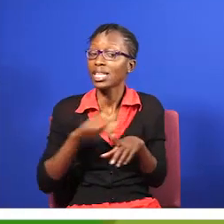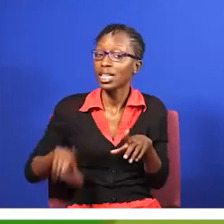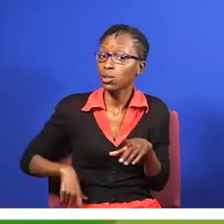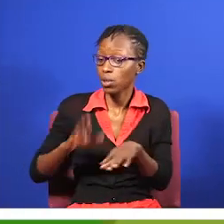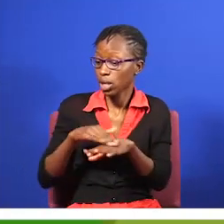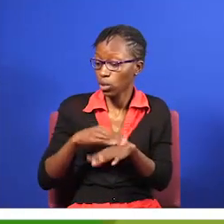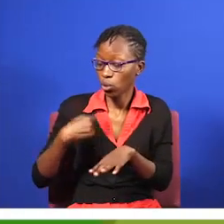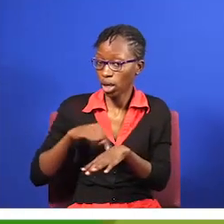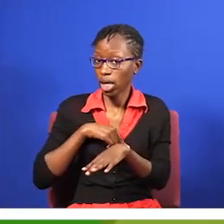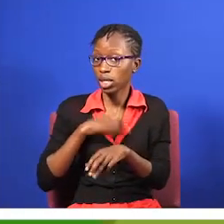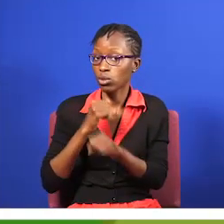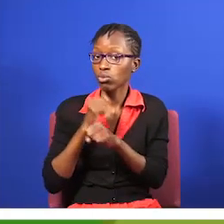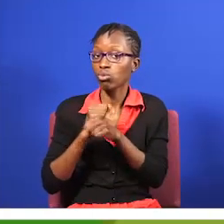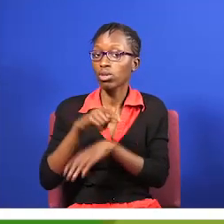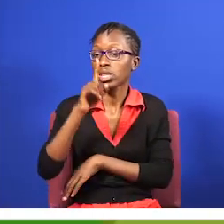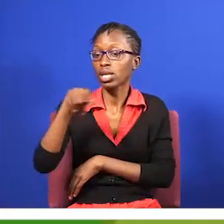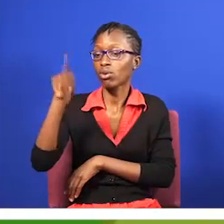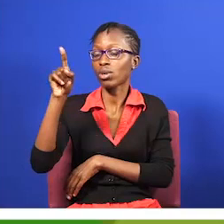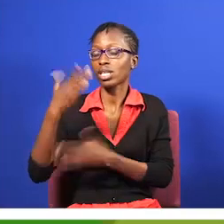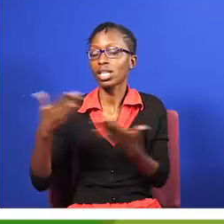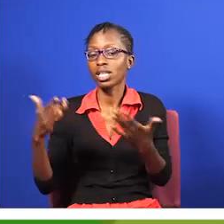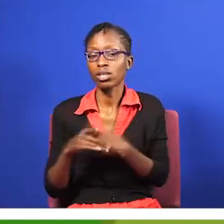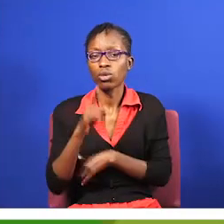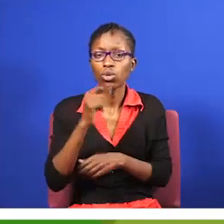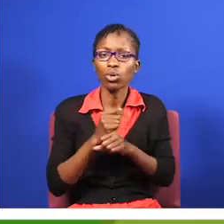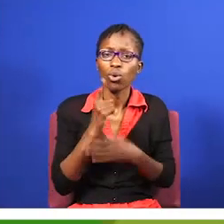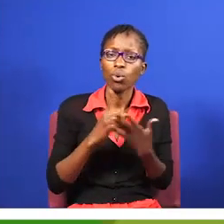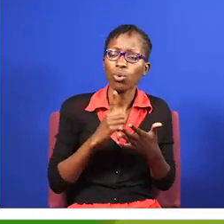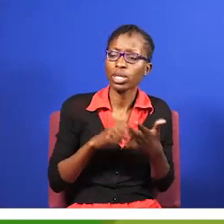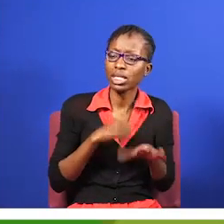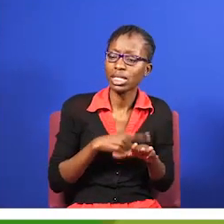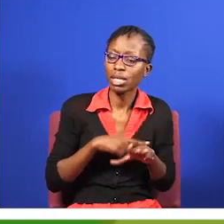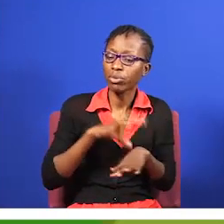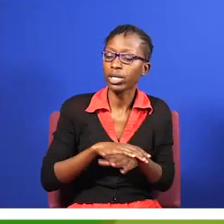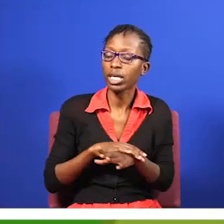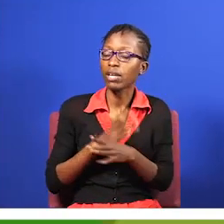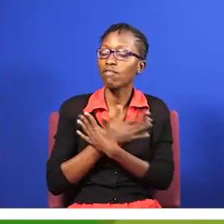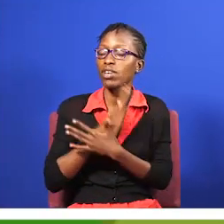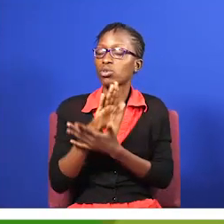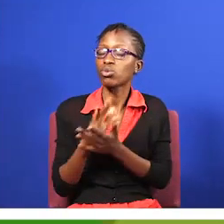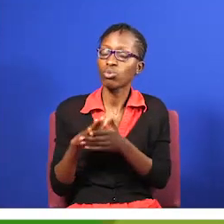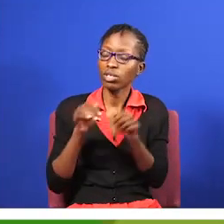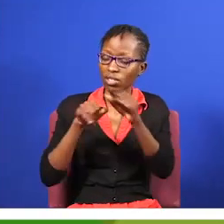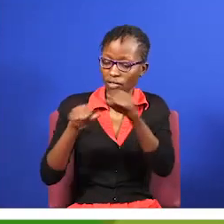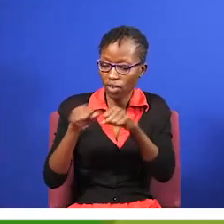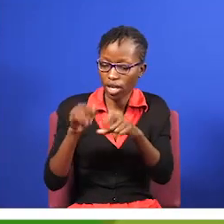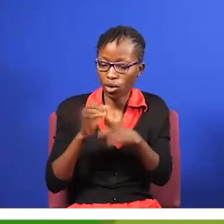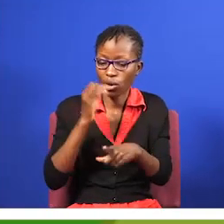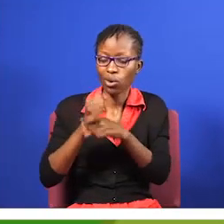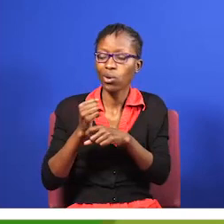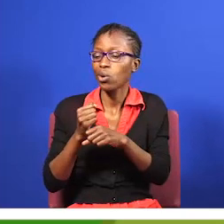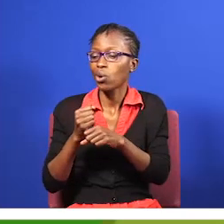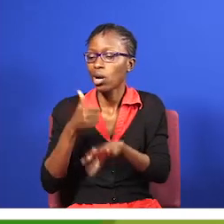calling us to do the right thing. What do you do when you find your friends fighting or doing